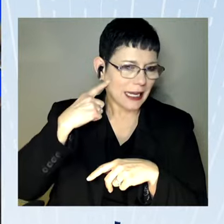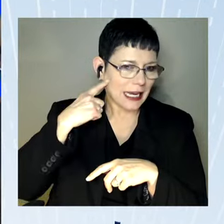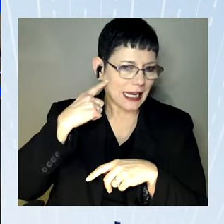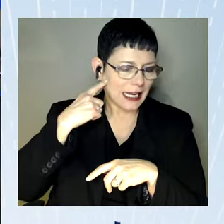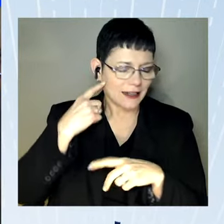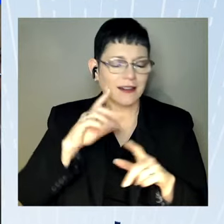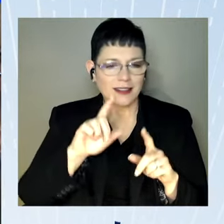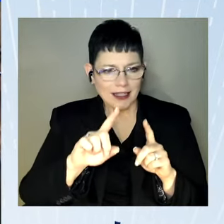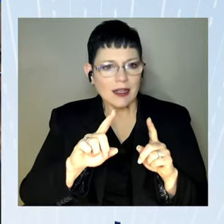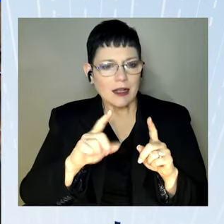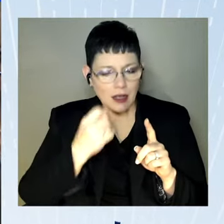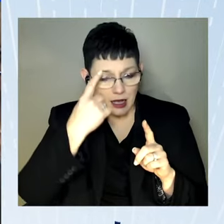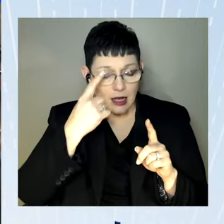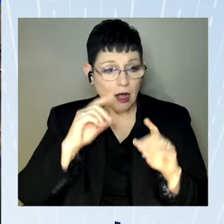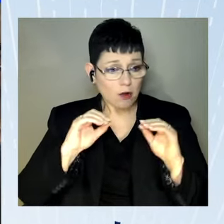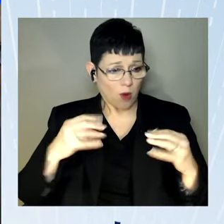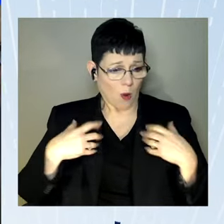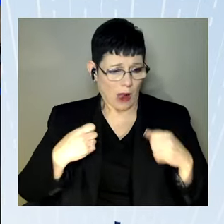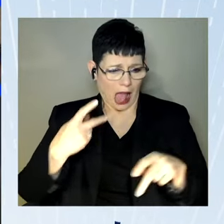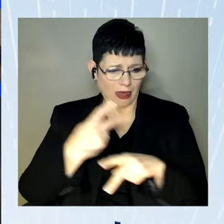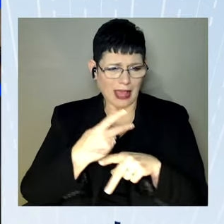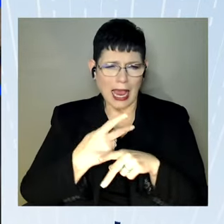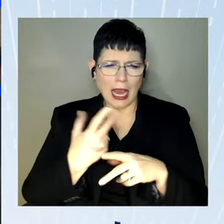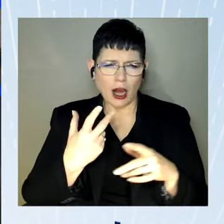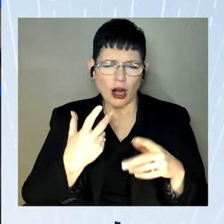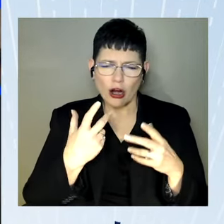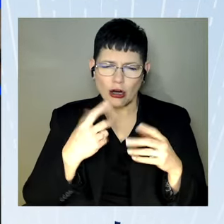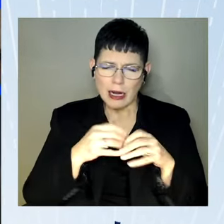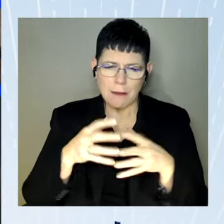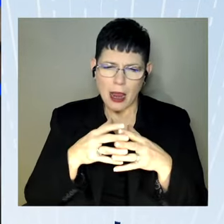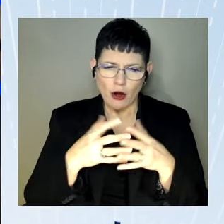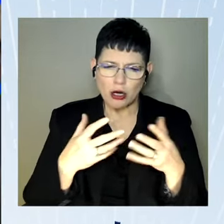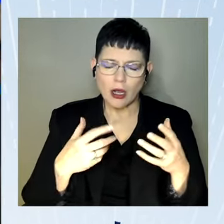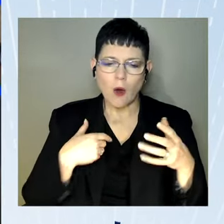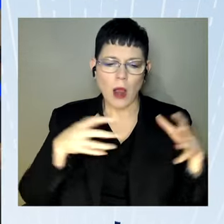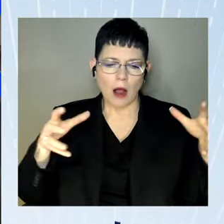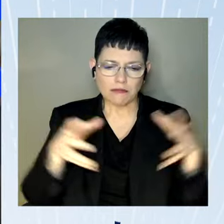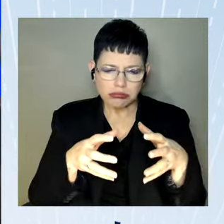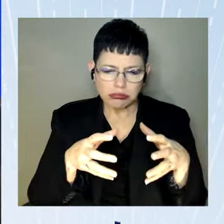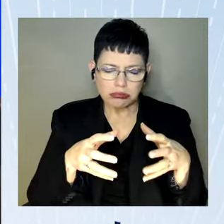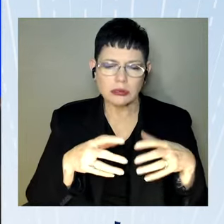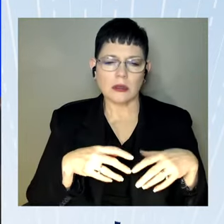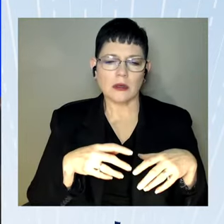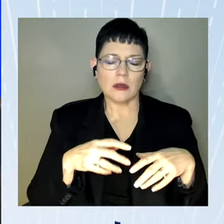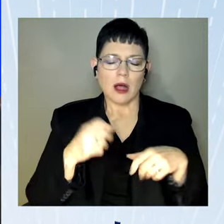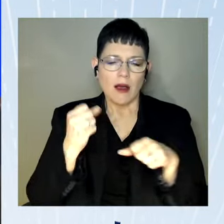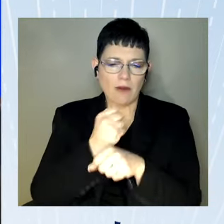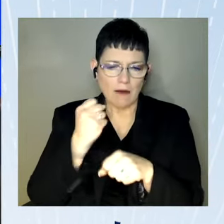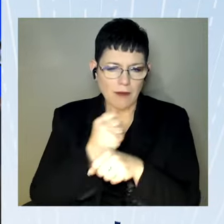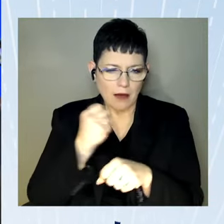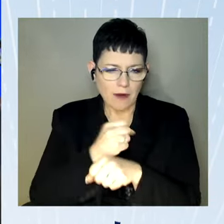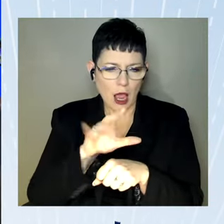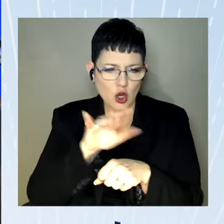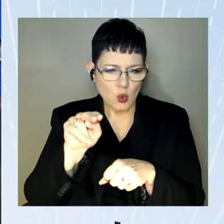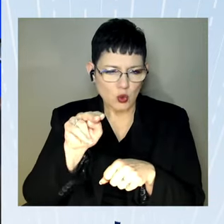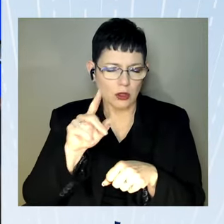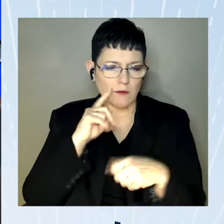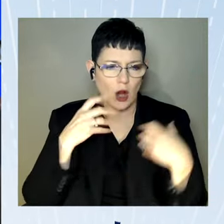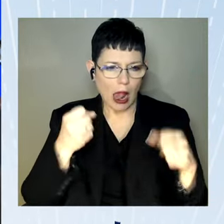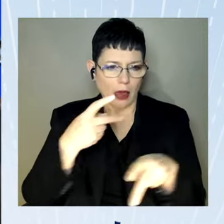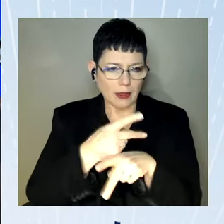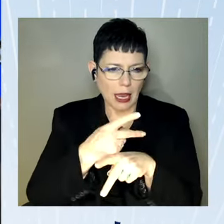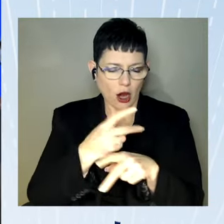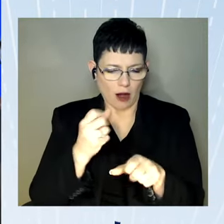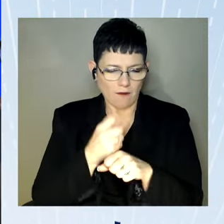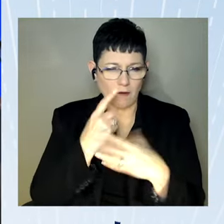because I've lived it. And so what do? We get unions together to fight for health care. We get unions together to fight for things that we